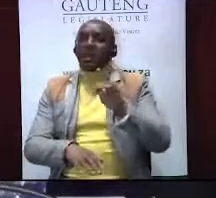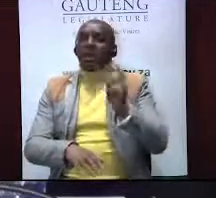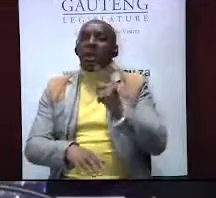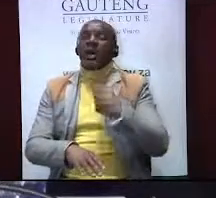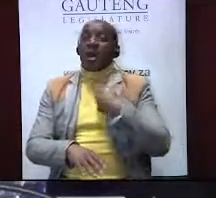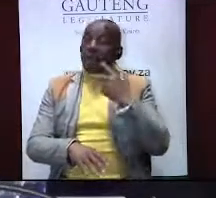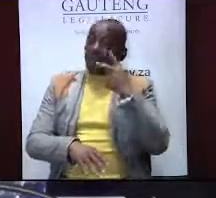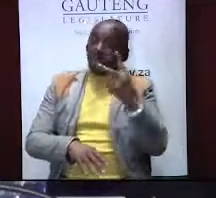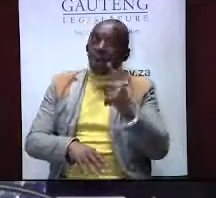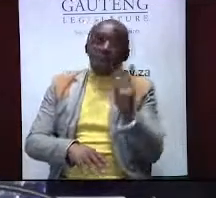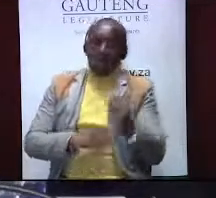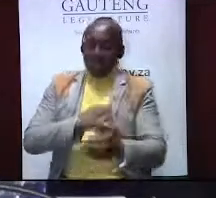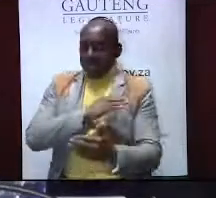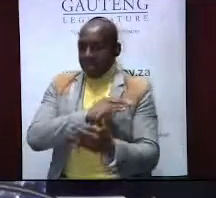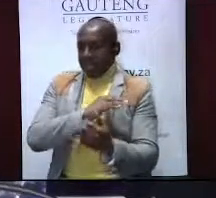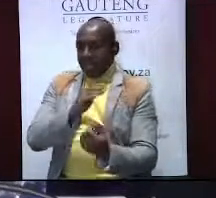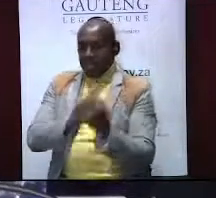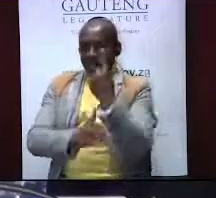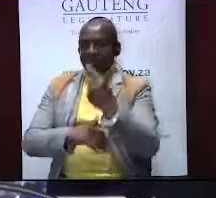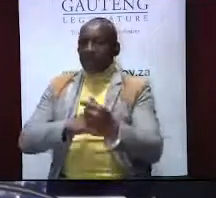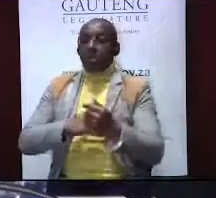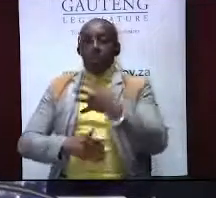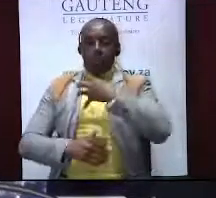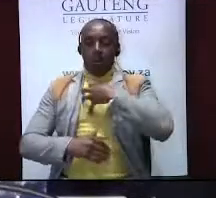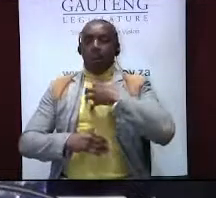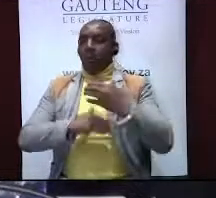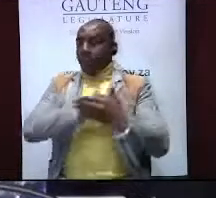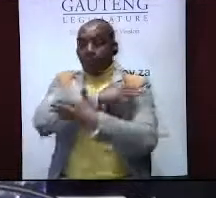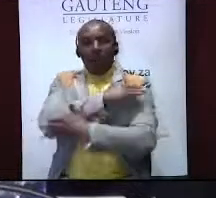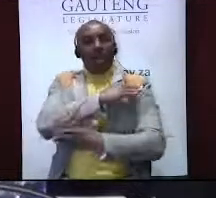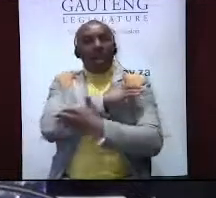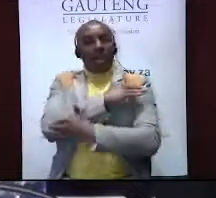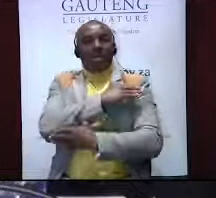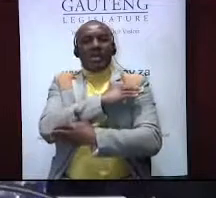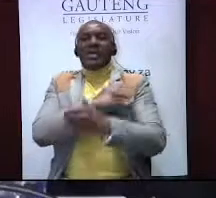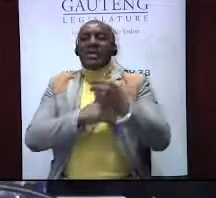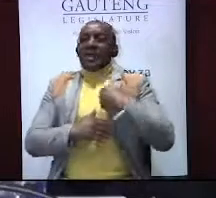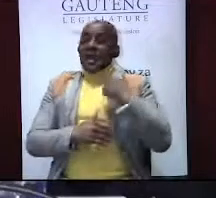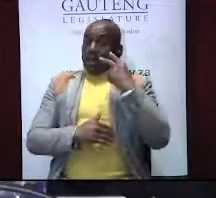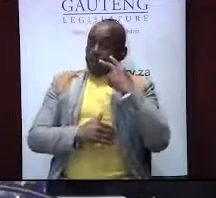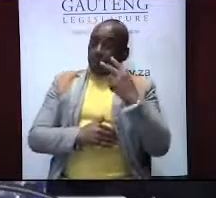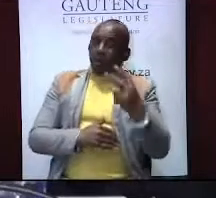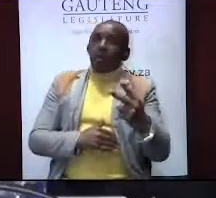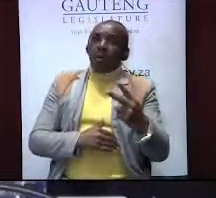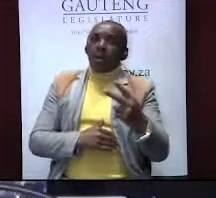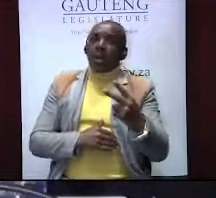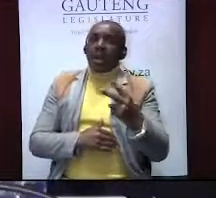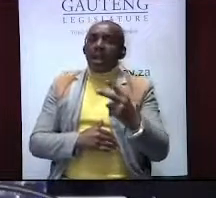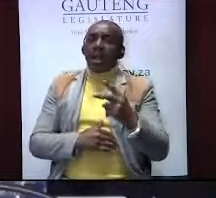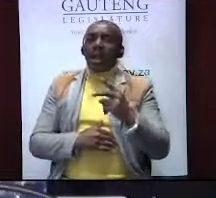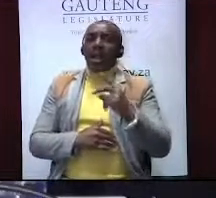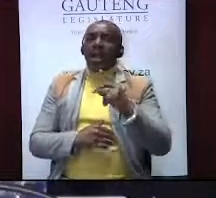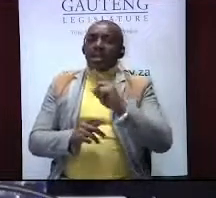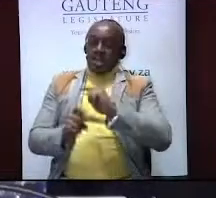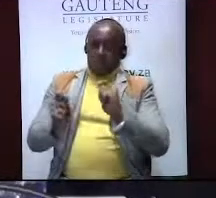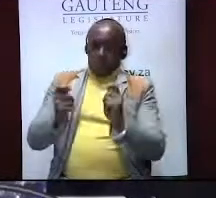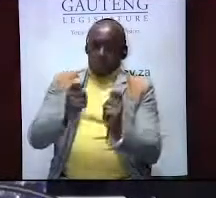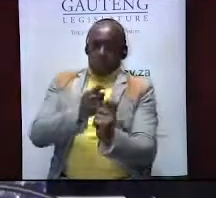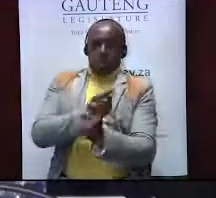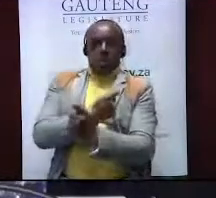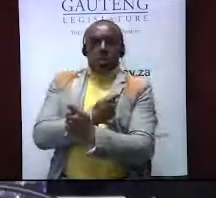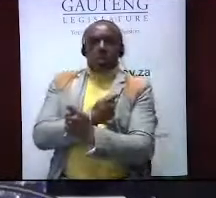in a country. I'm seeing what was a change to us,